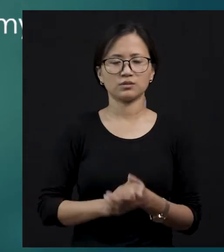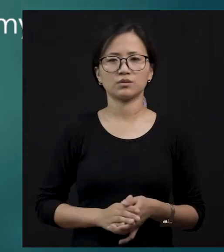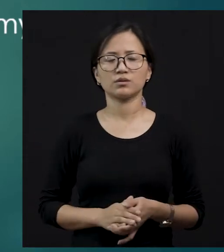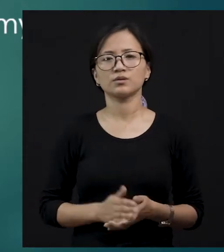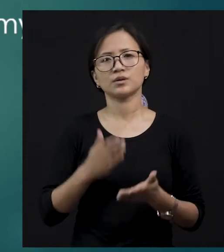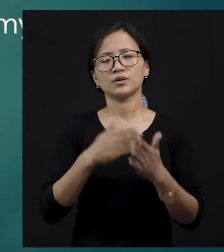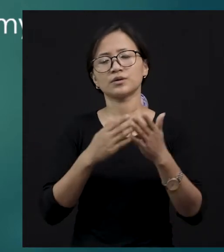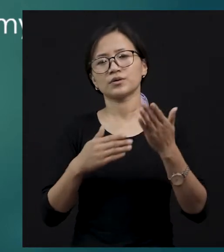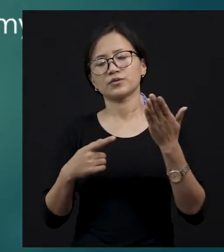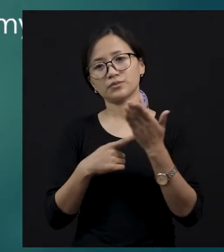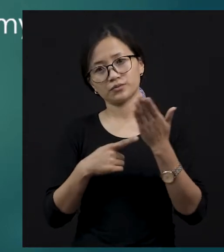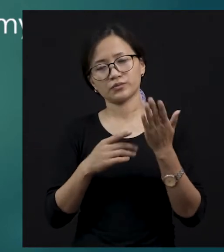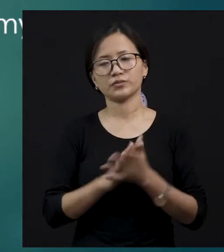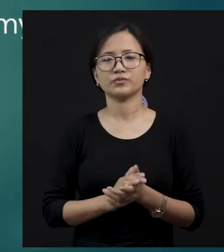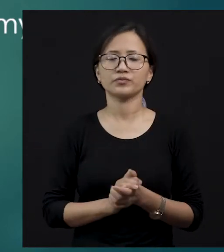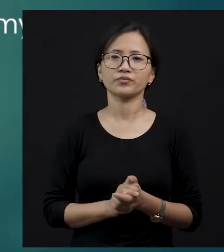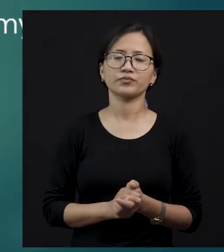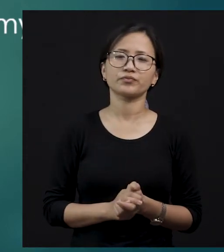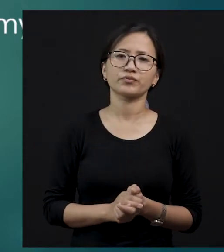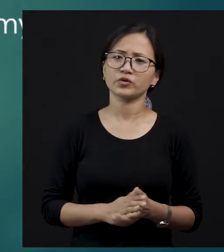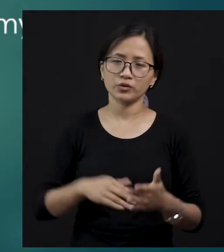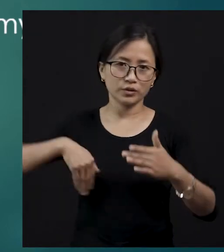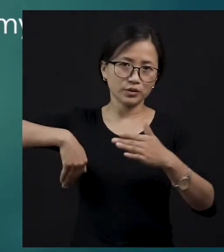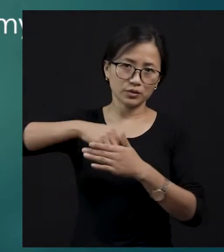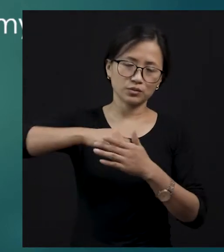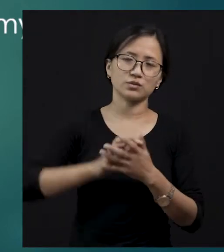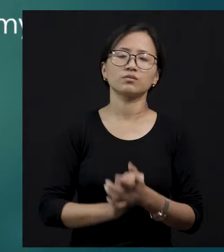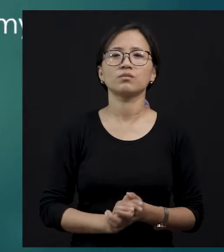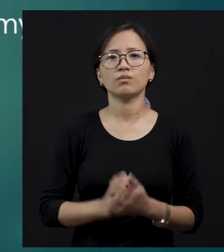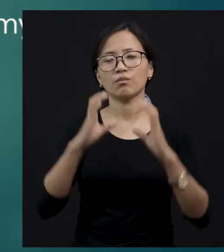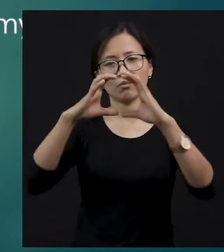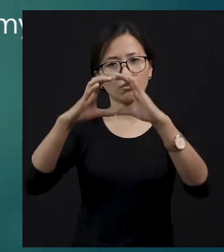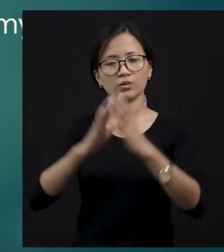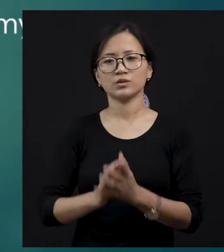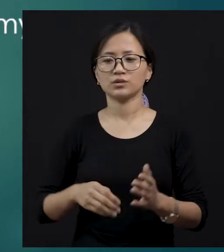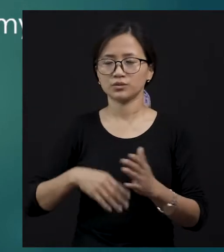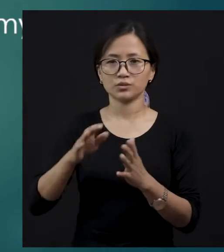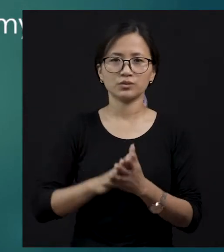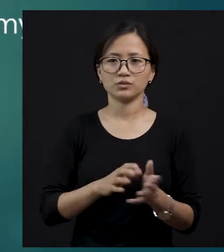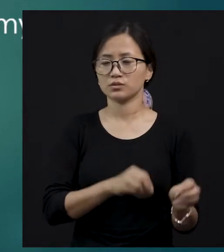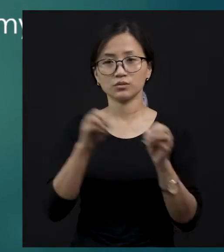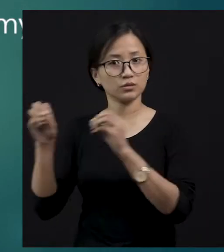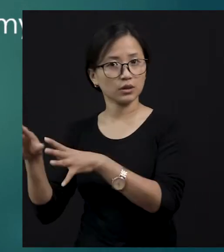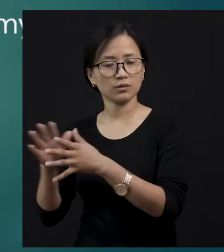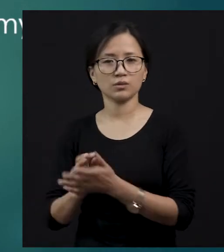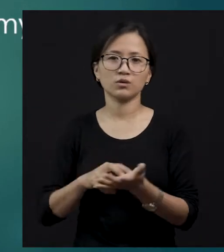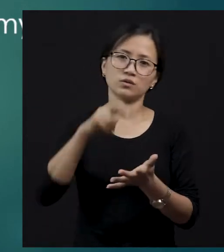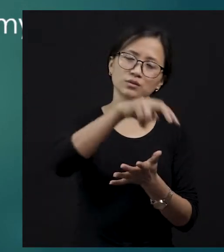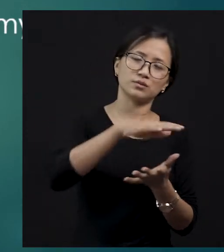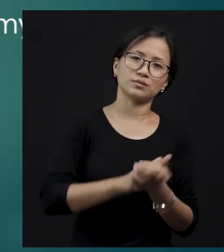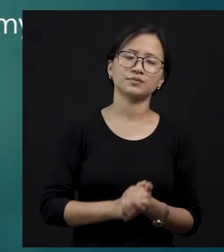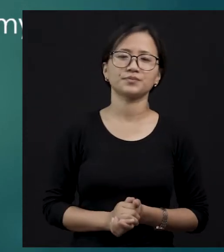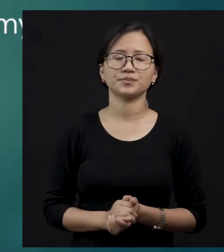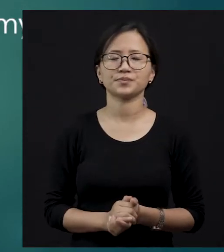played dodgeball, right? Your friends will try to hit you with the ball when you are inside the circle, but you try to escape that. That is dodging, okay?